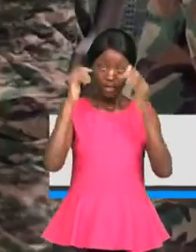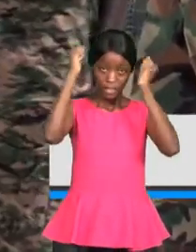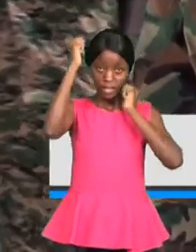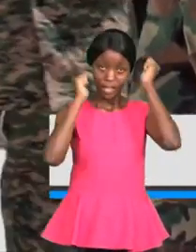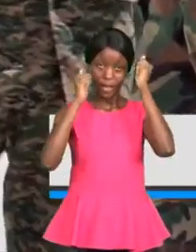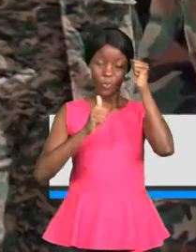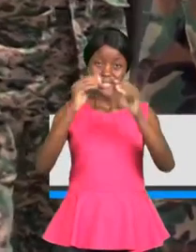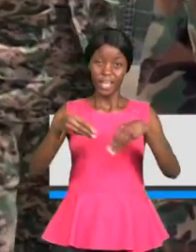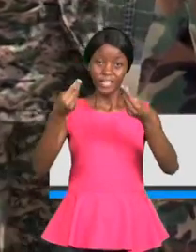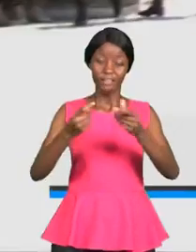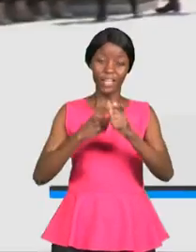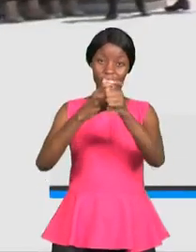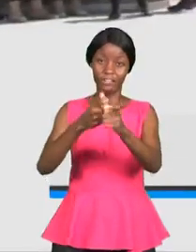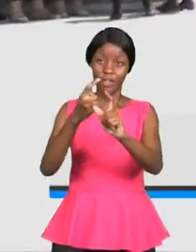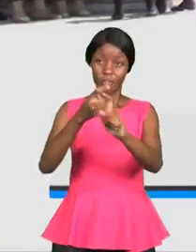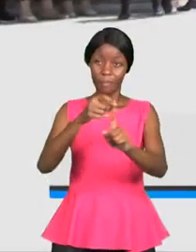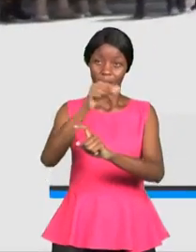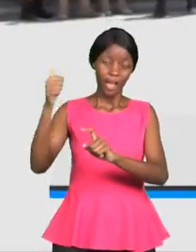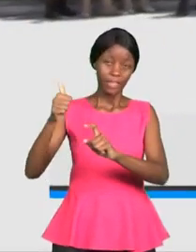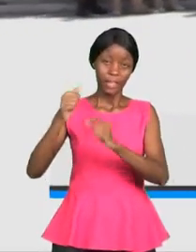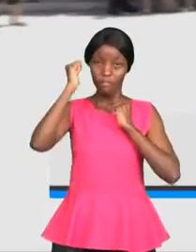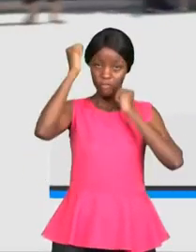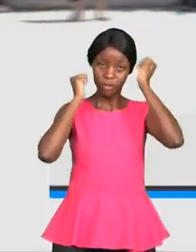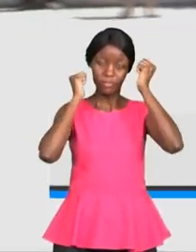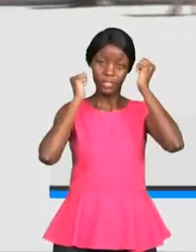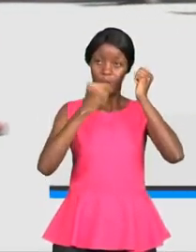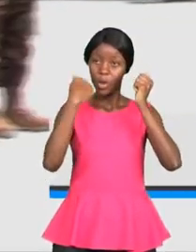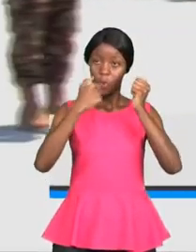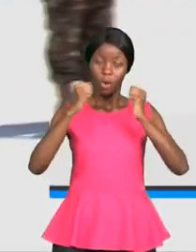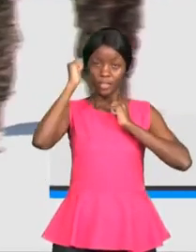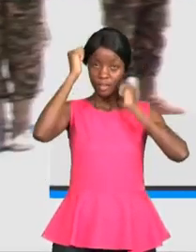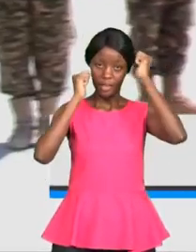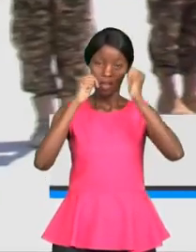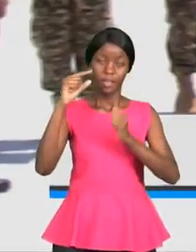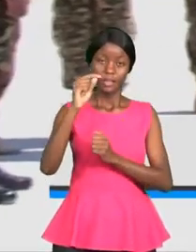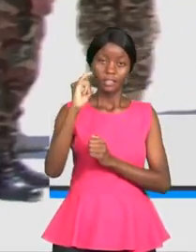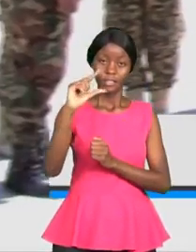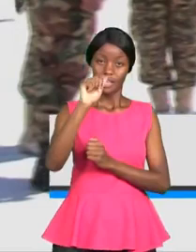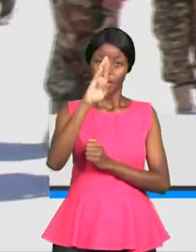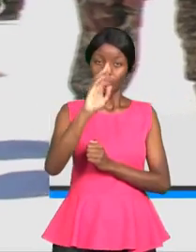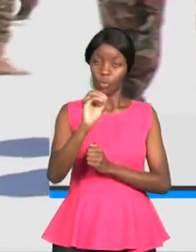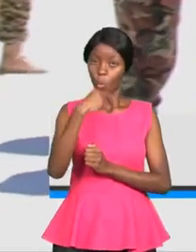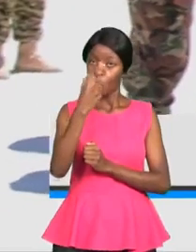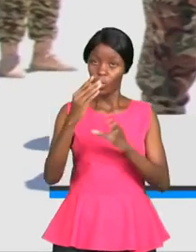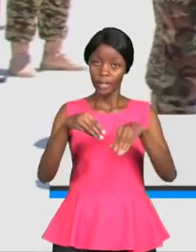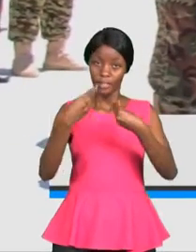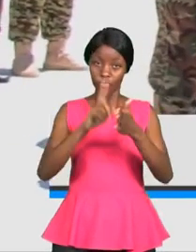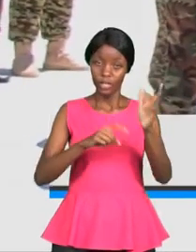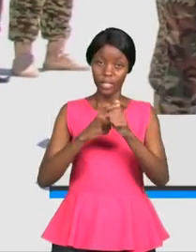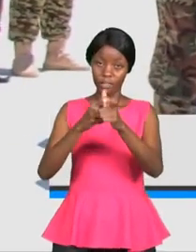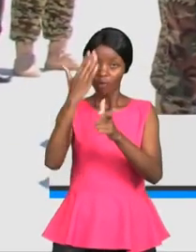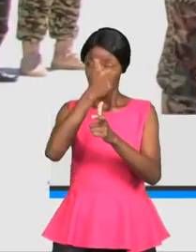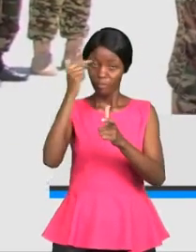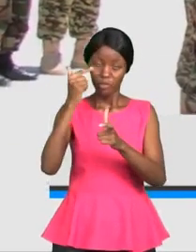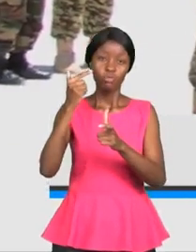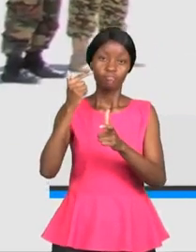at a function presided over by Force Commander Lieutenant General Tigabu Yilma, who commended them for their dedication and selfless service towards